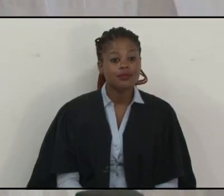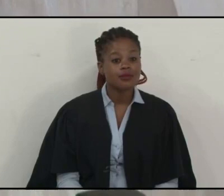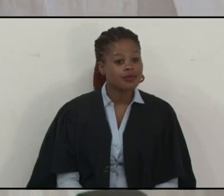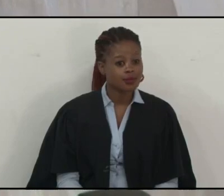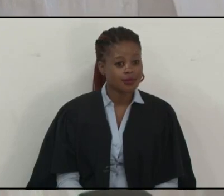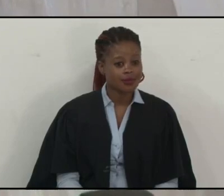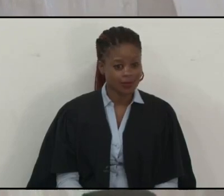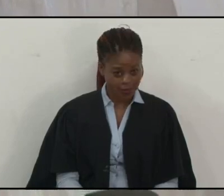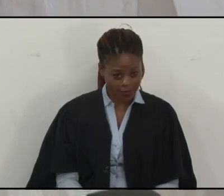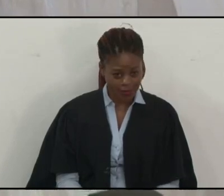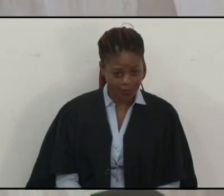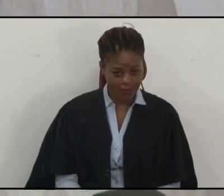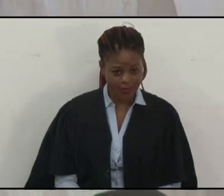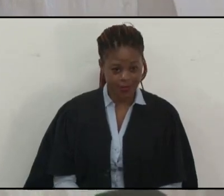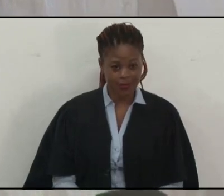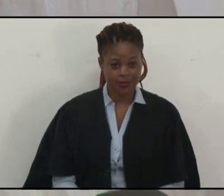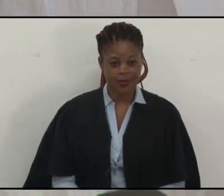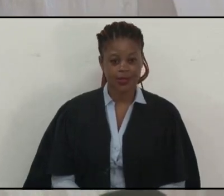malupakani